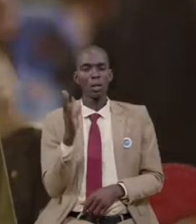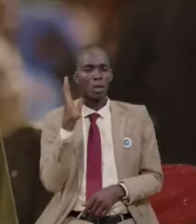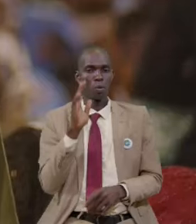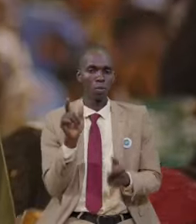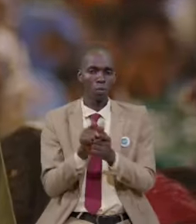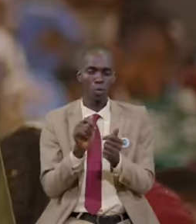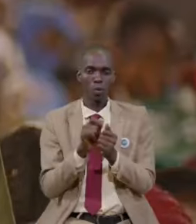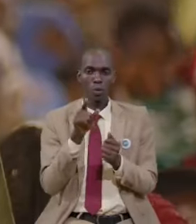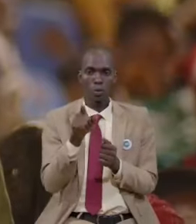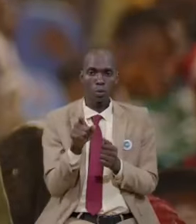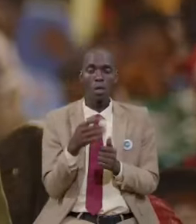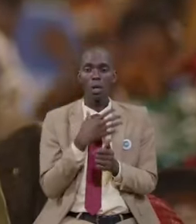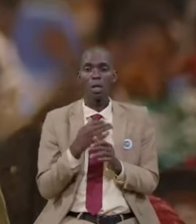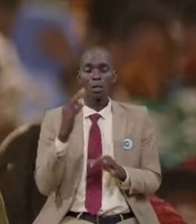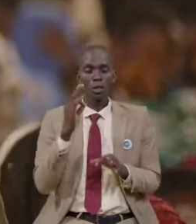over the